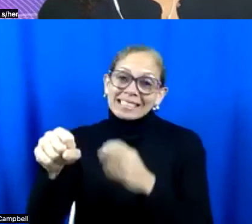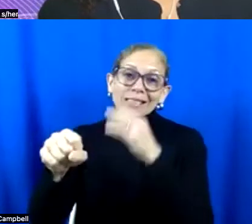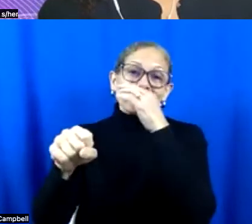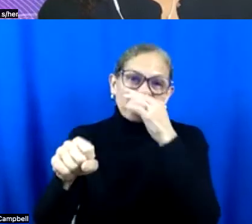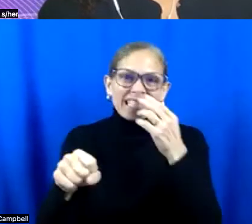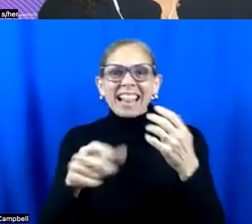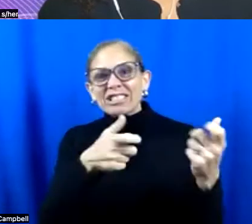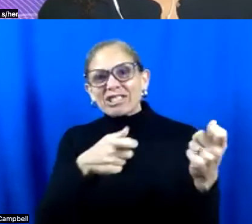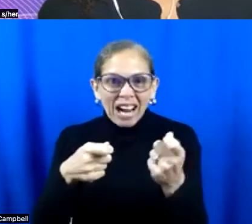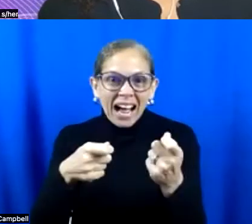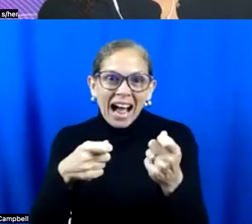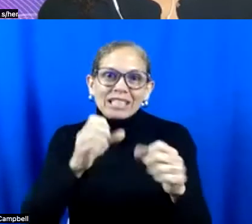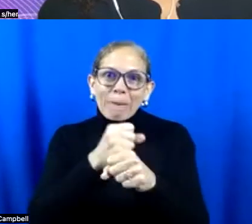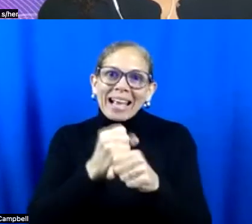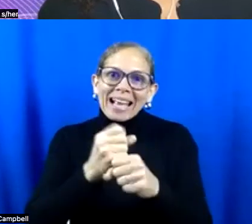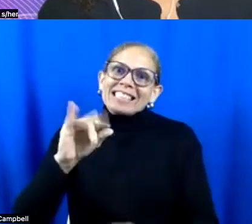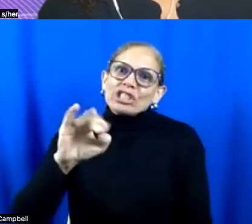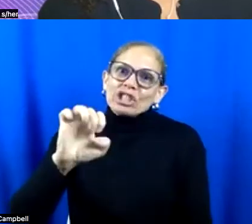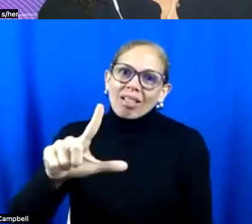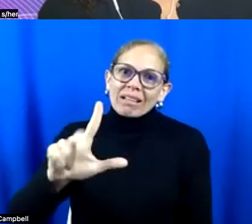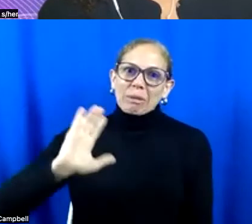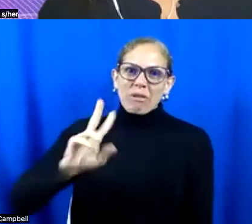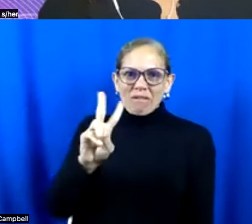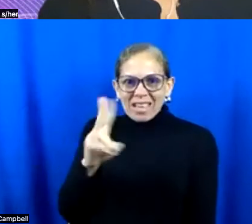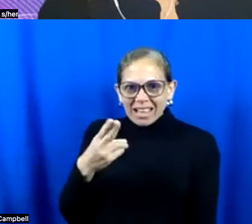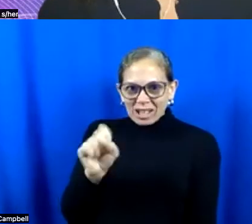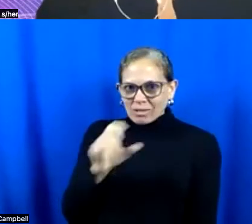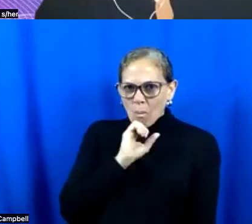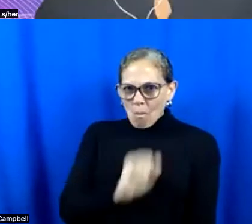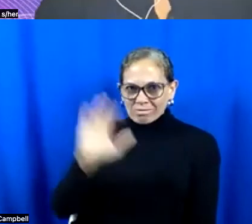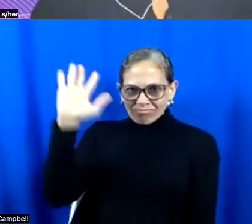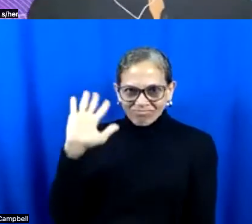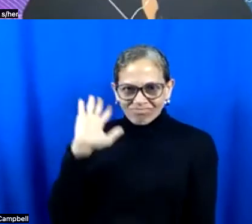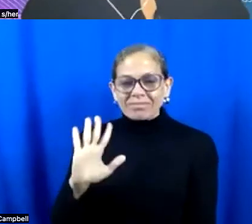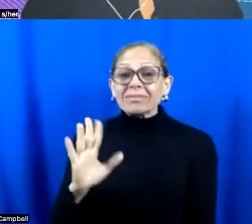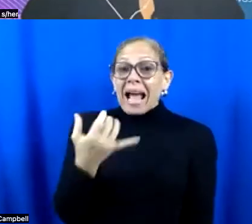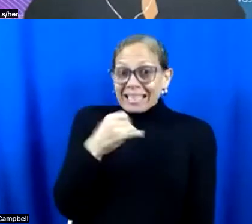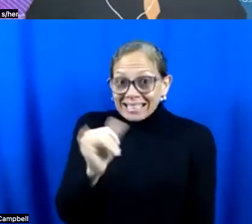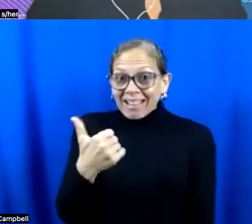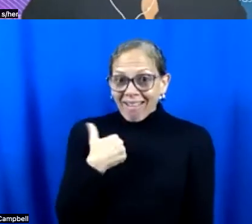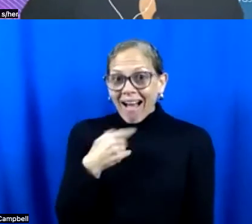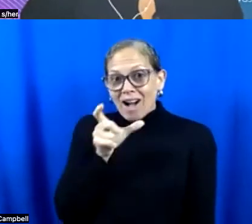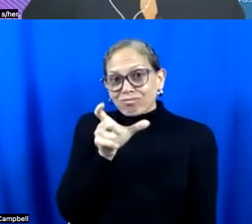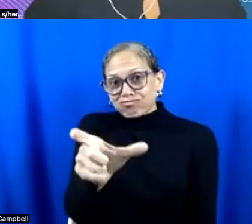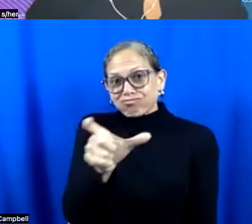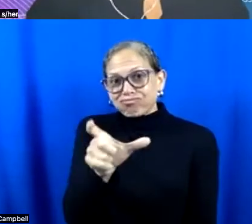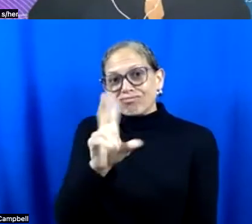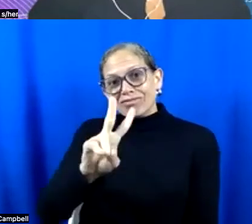kicking and screaming to make it digital, and now I'm like, oh yeah, like so. I love it. Yeah, VHS. I still have the VHS. I still do